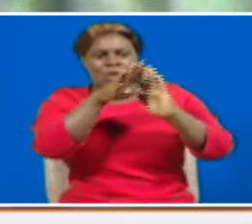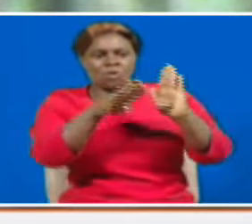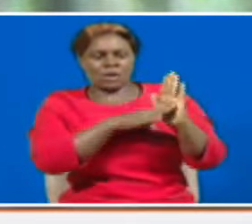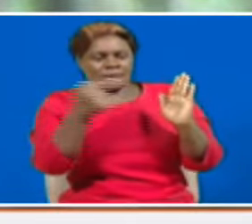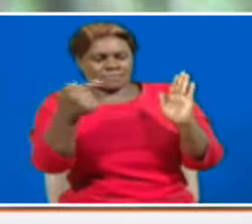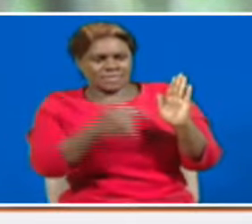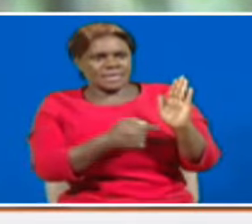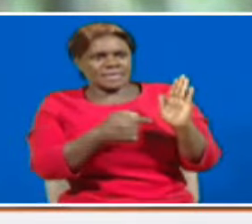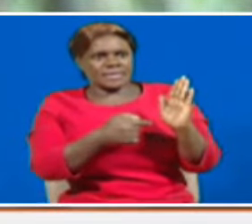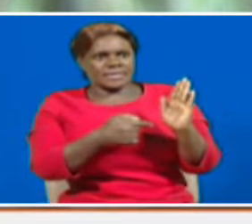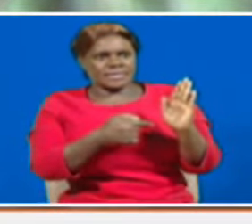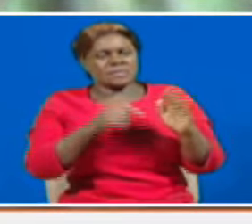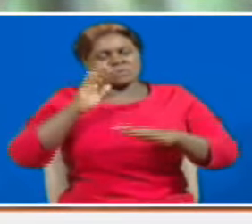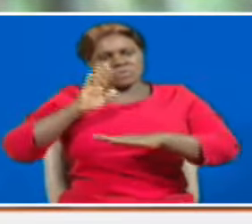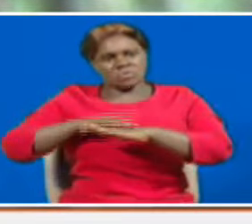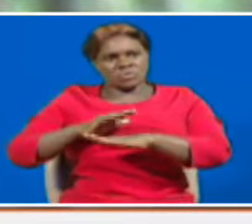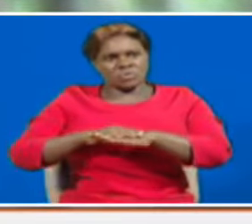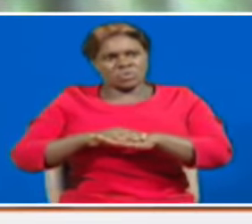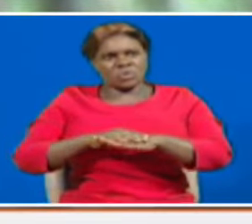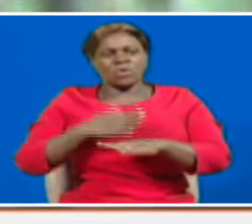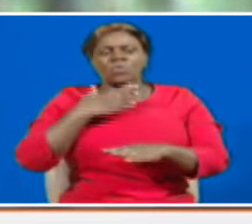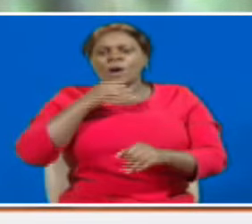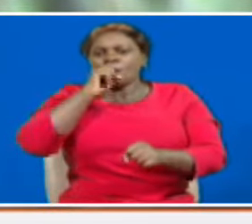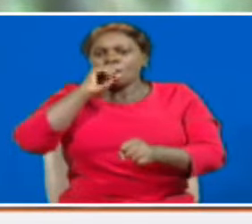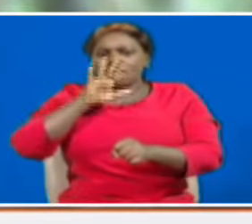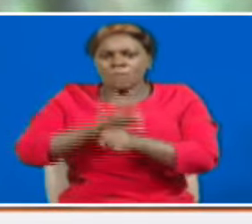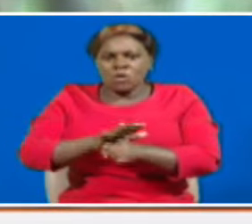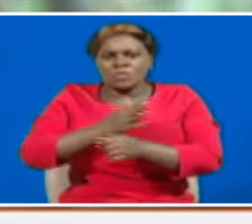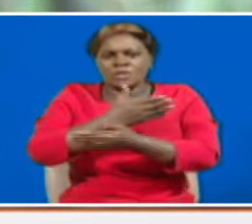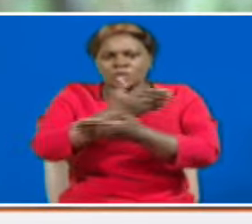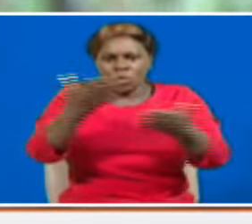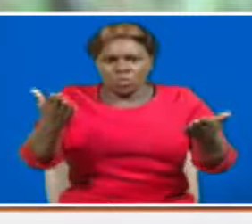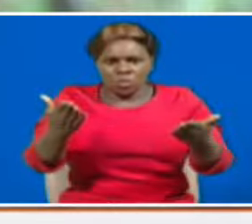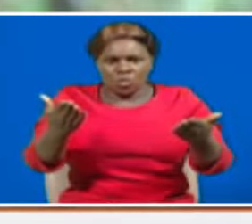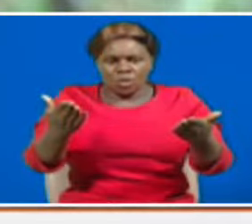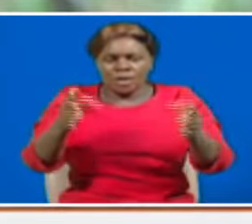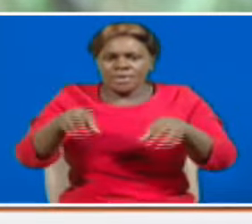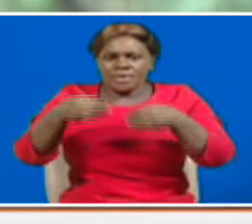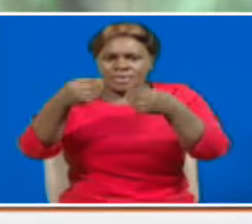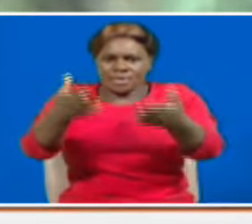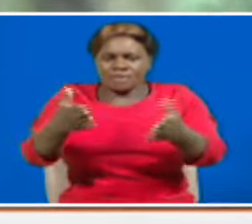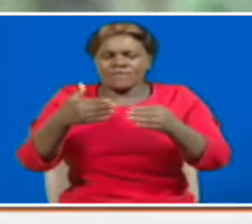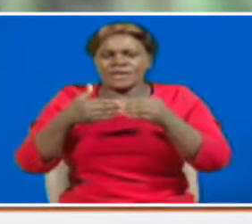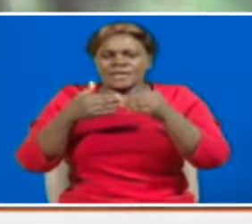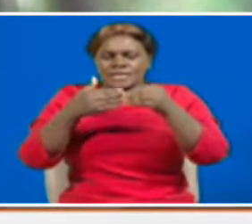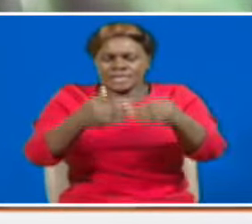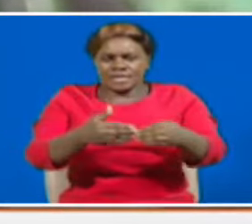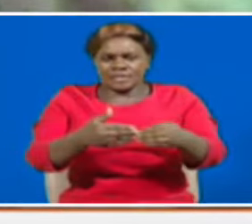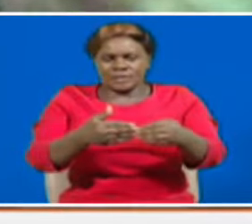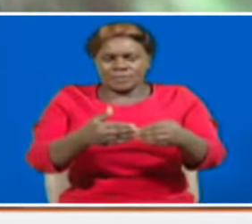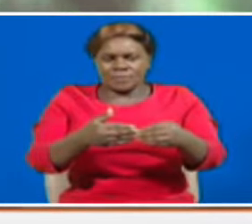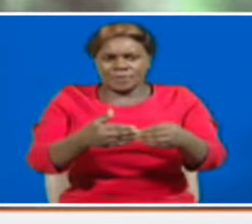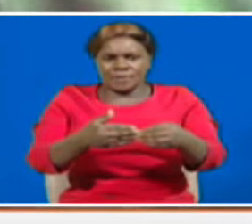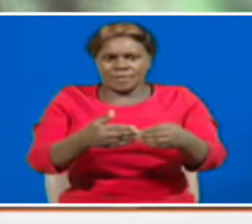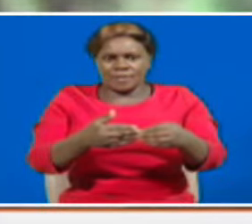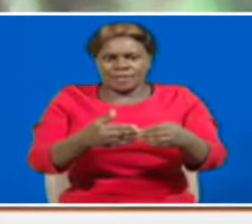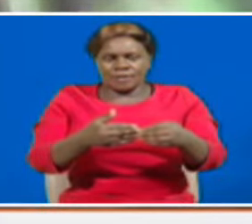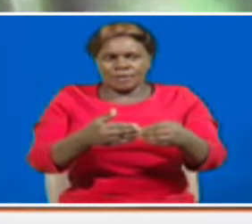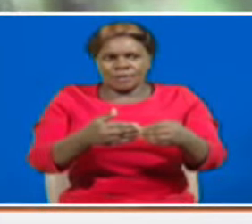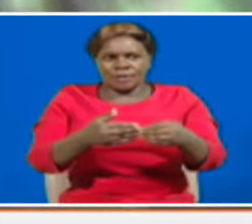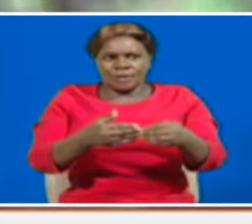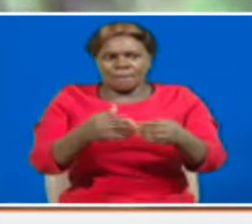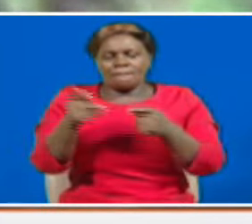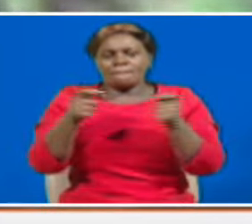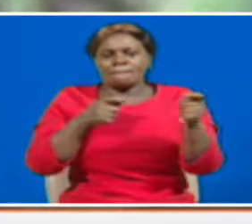define your legacy. And we want to assure you, those of us, you have given the privilege to work under you and to assist you in